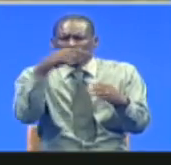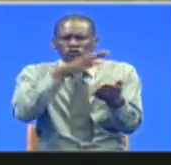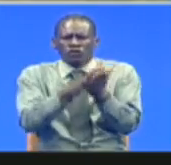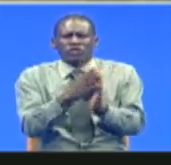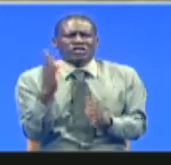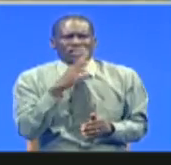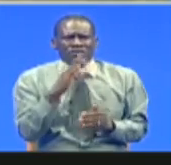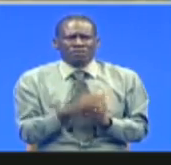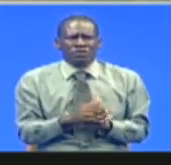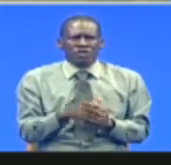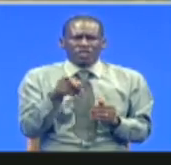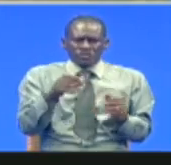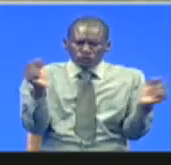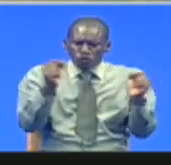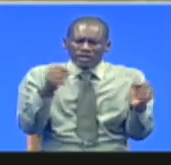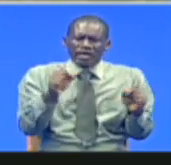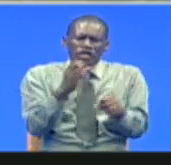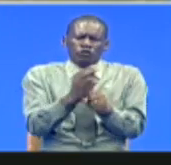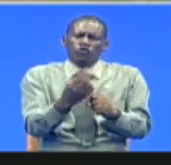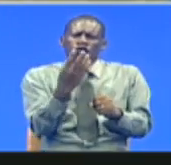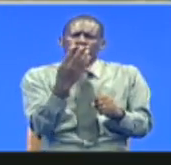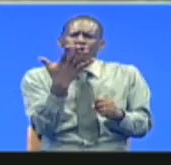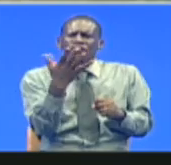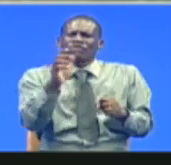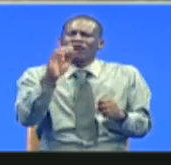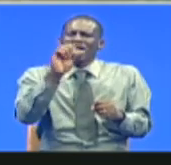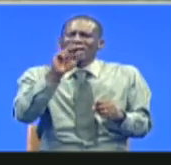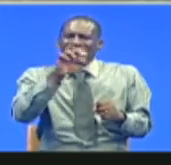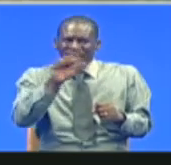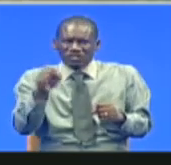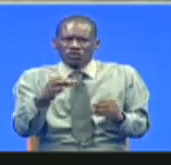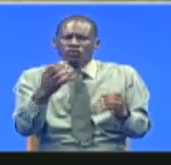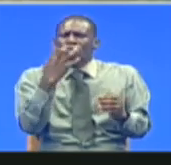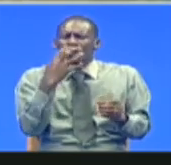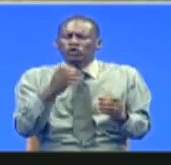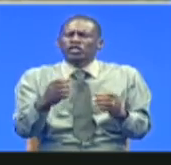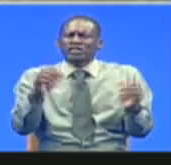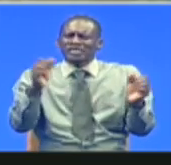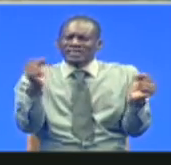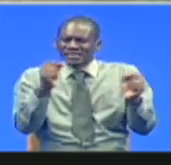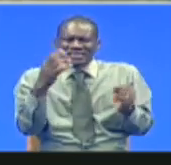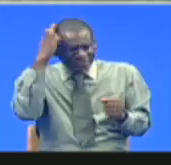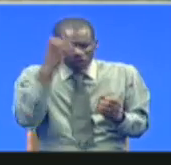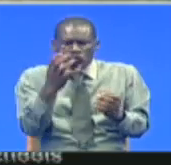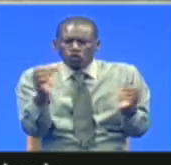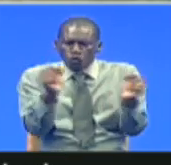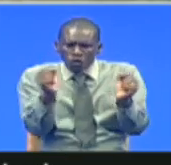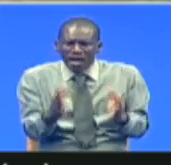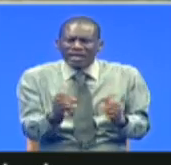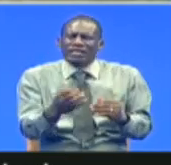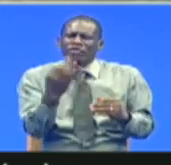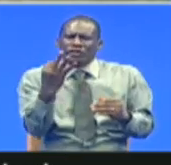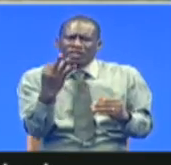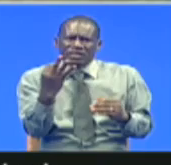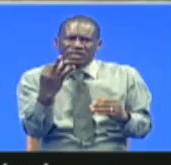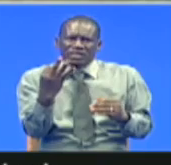room can take up to 5 tons of mangoes. The charcoal cooler can take up to 3 to 4 tons of mangoes. The brick cooler can